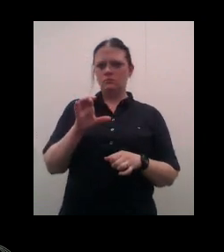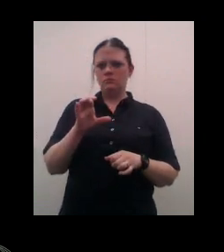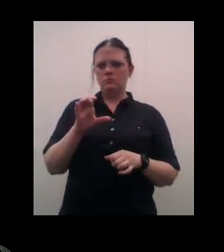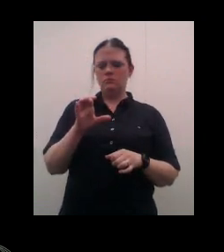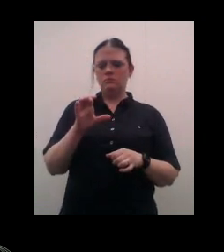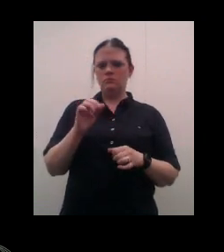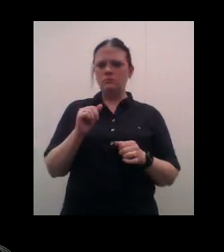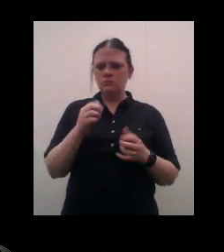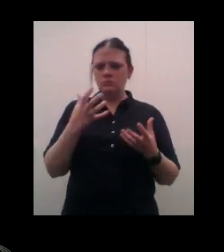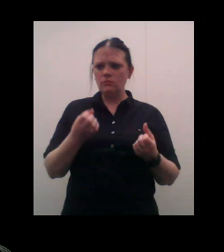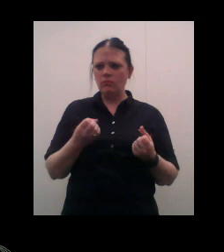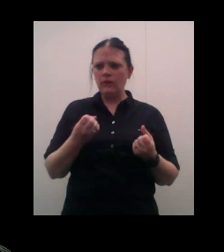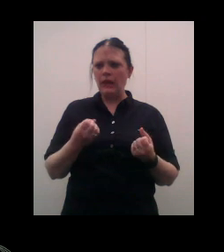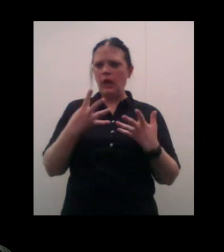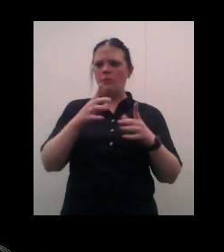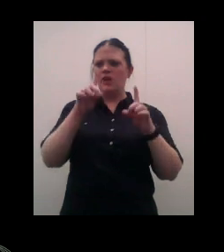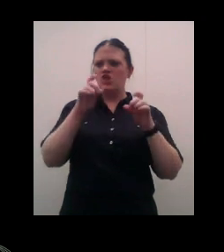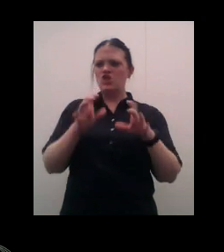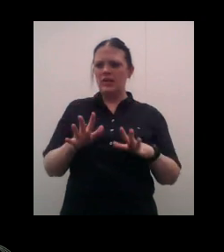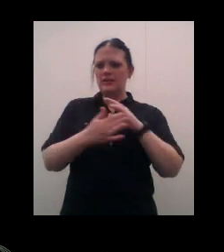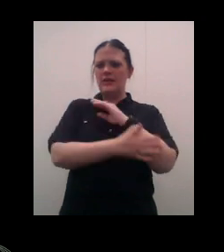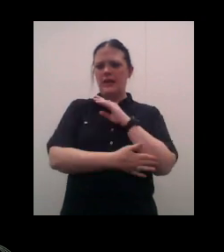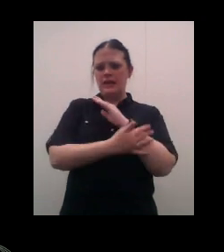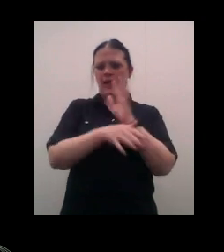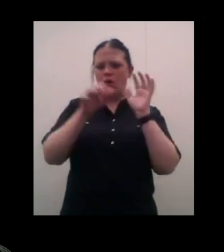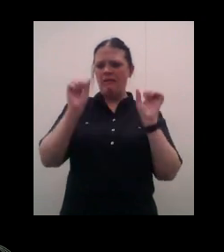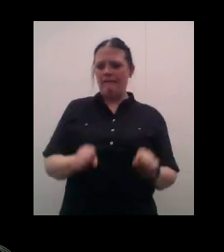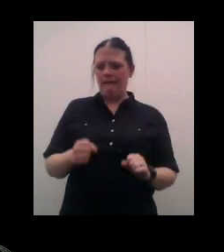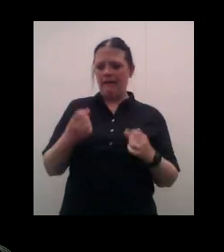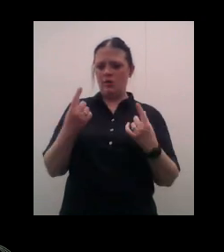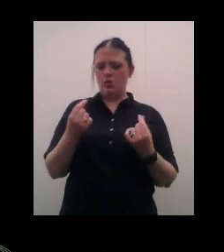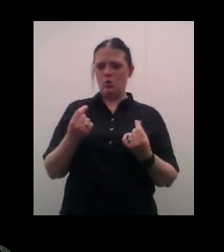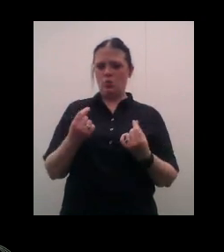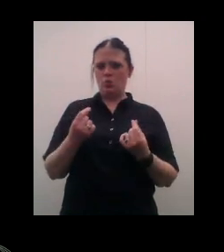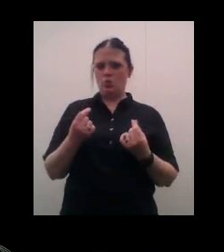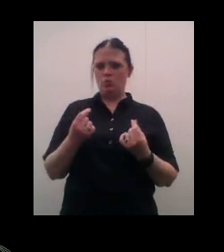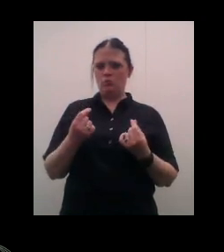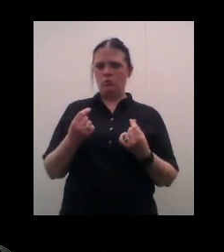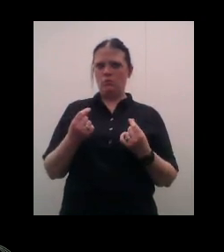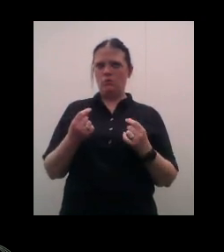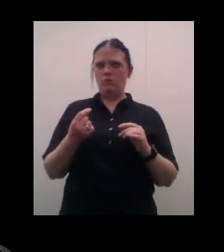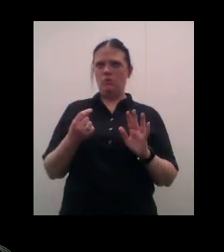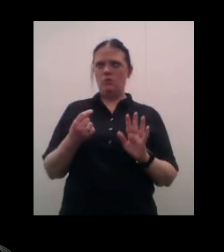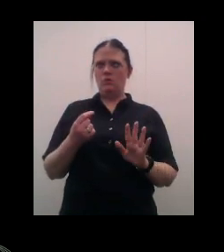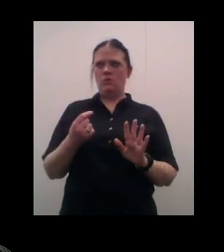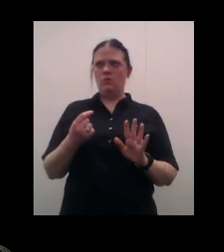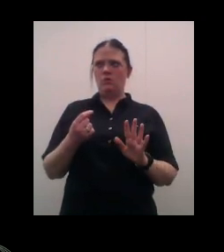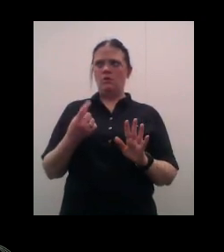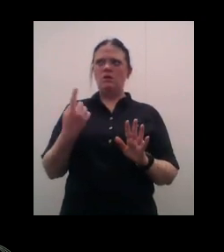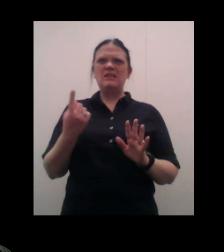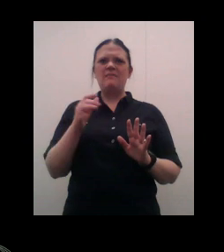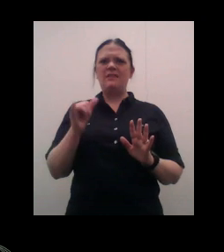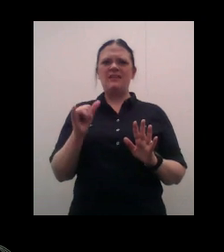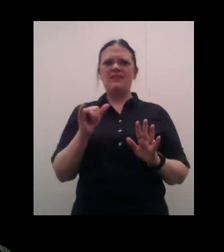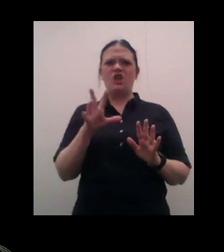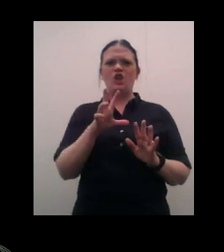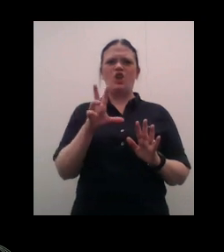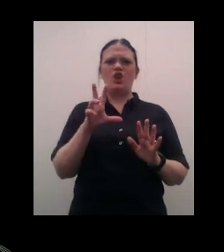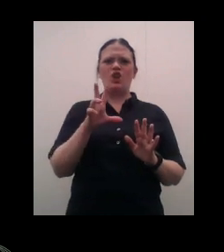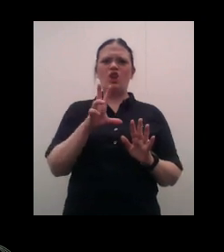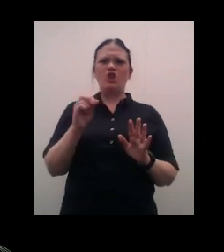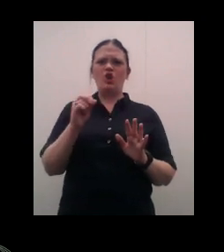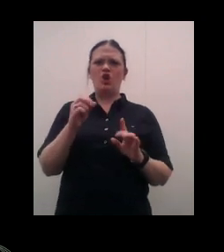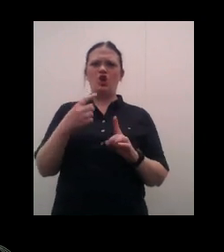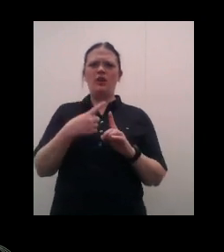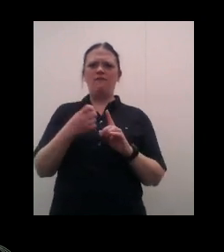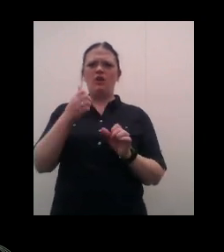with how much testing a county can do. Take me a second. That something like 30 out of every